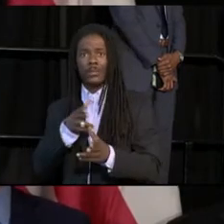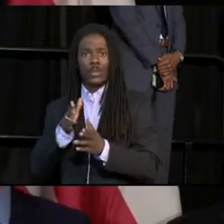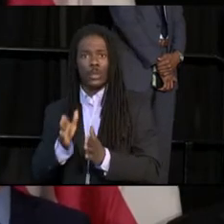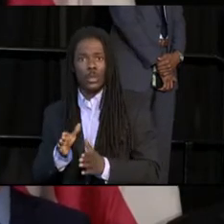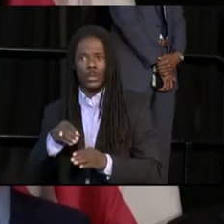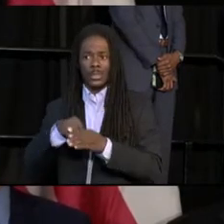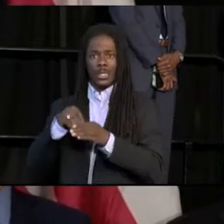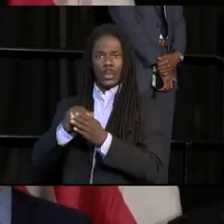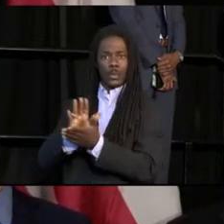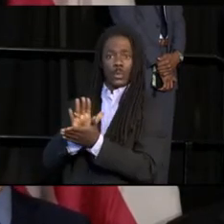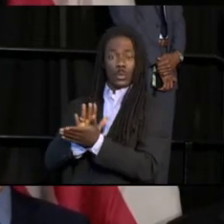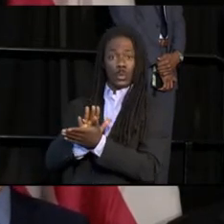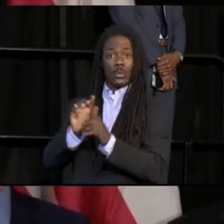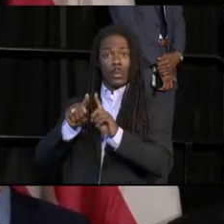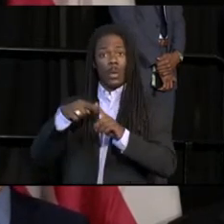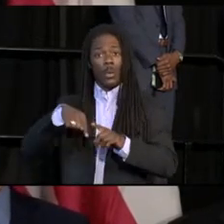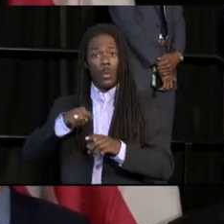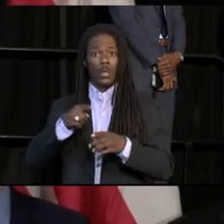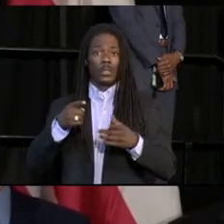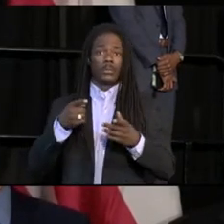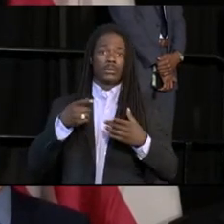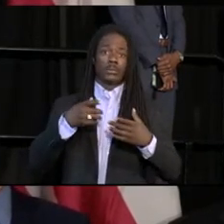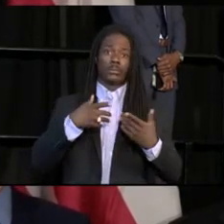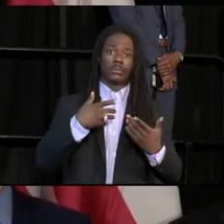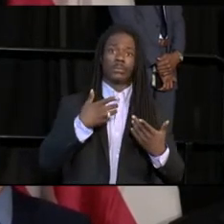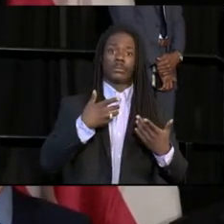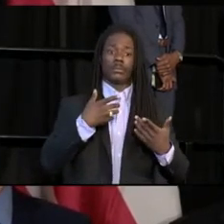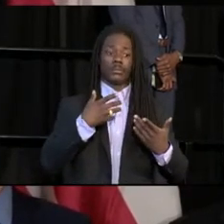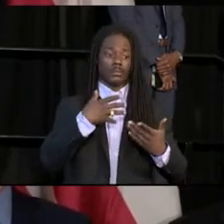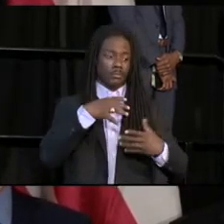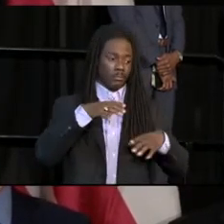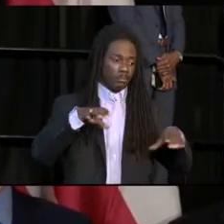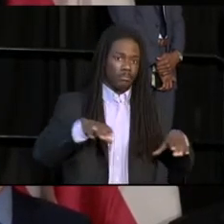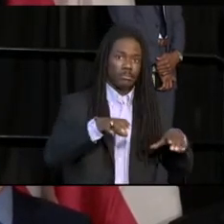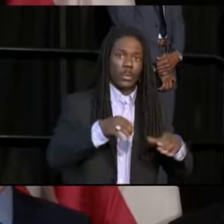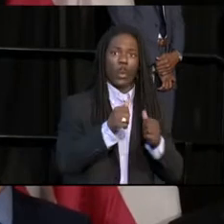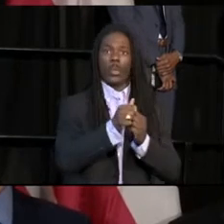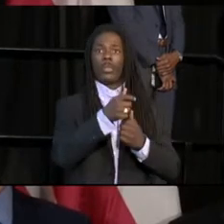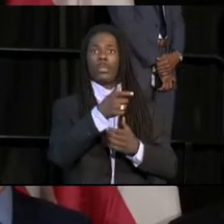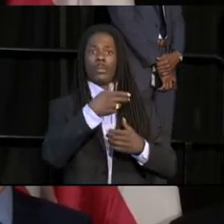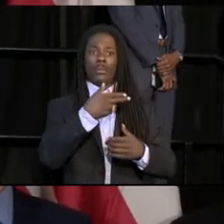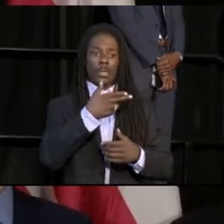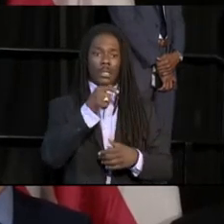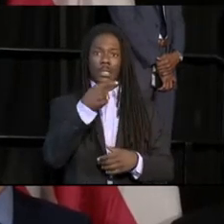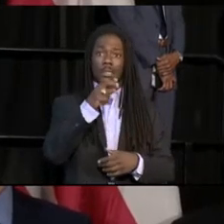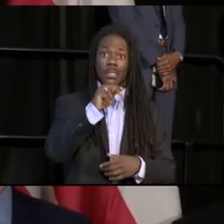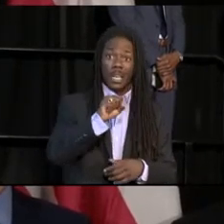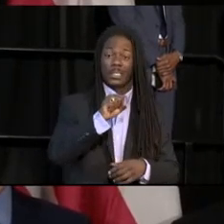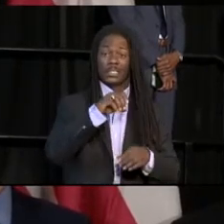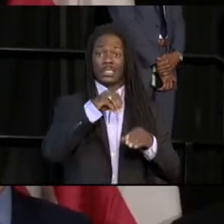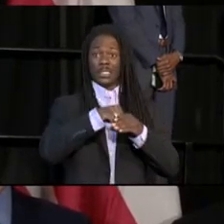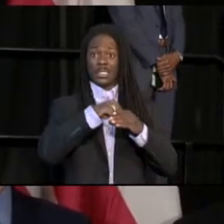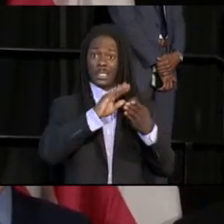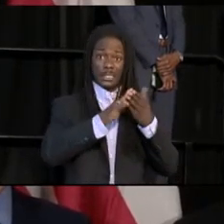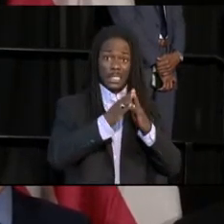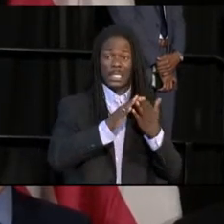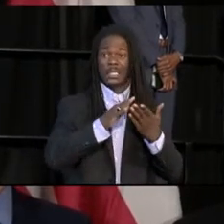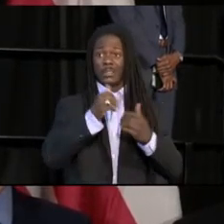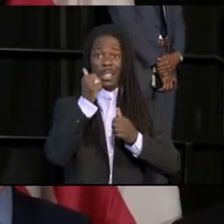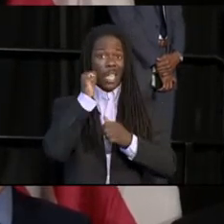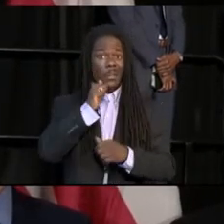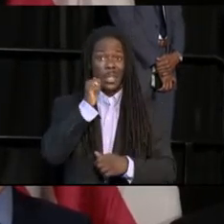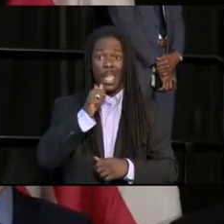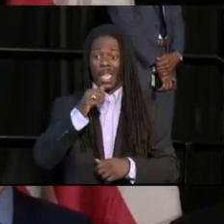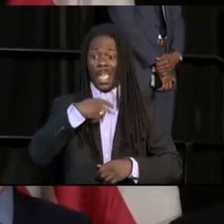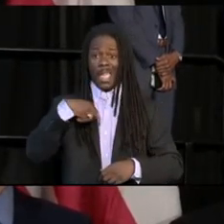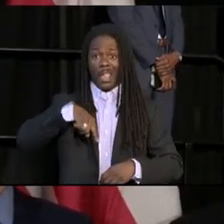schools, but we deal with the impact of guns every day in cities, and we deal with the impact of guns in our city